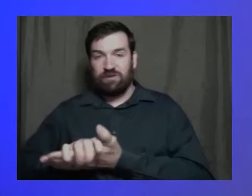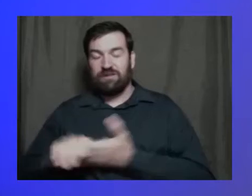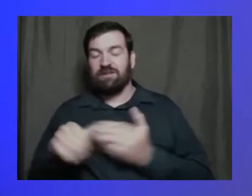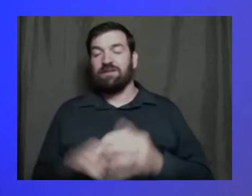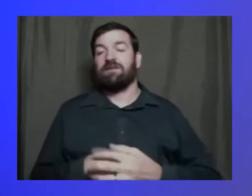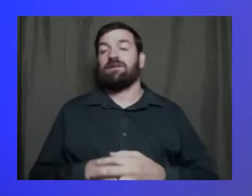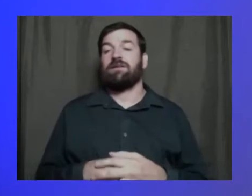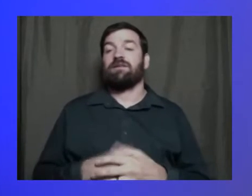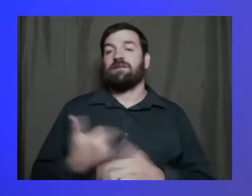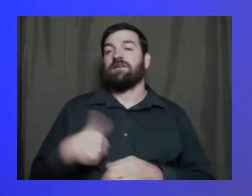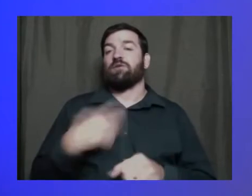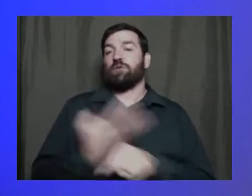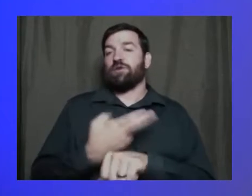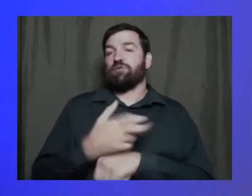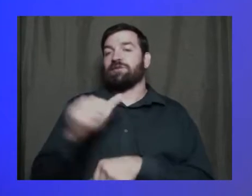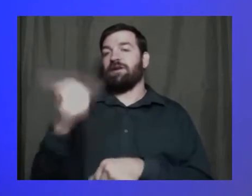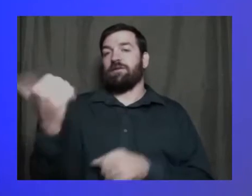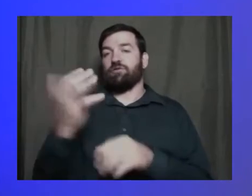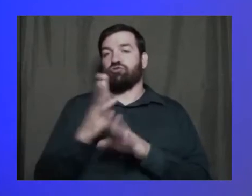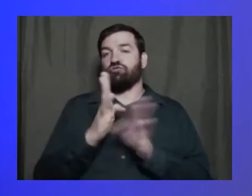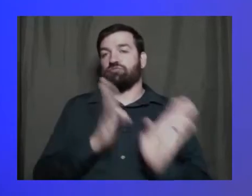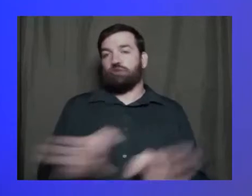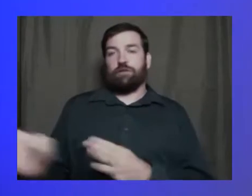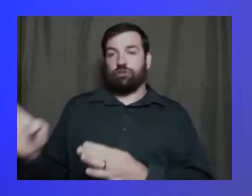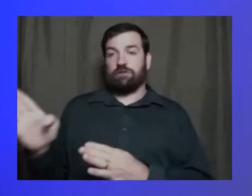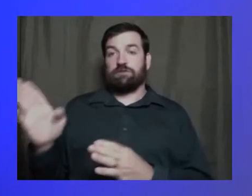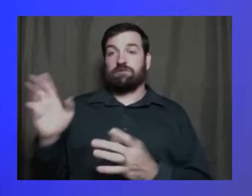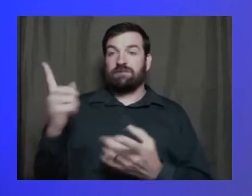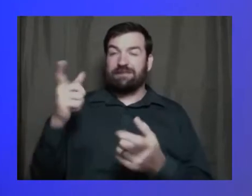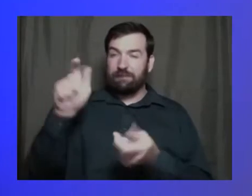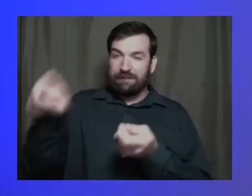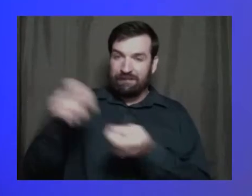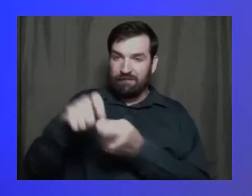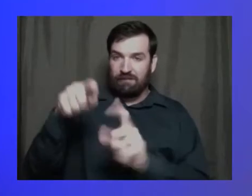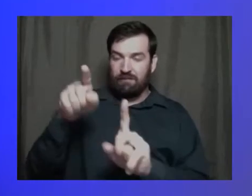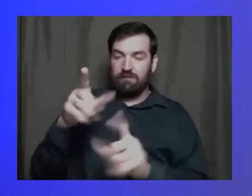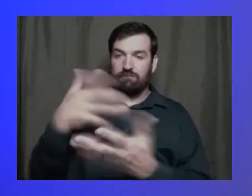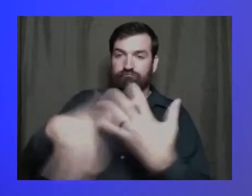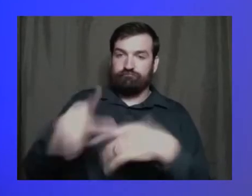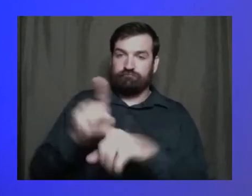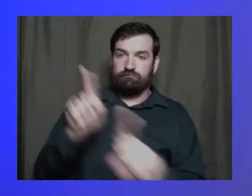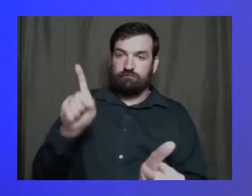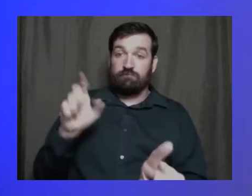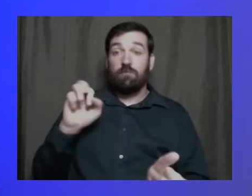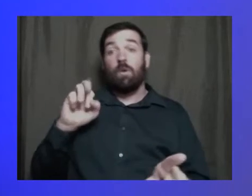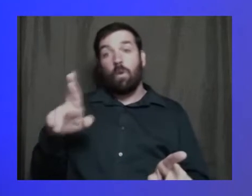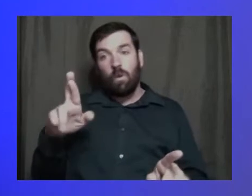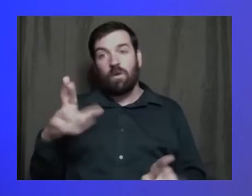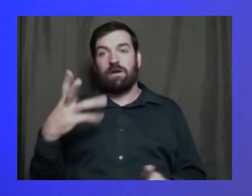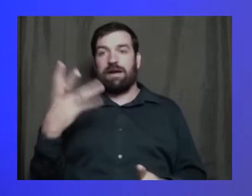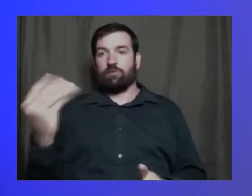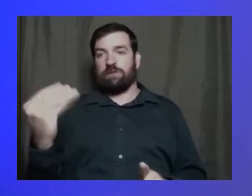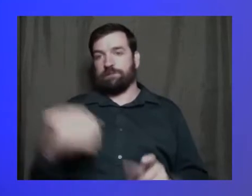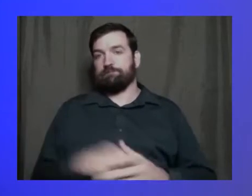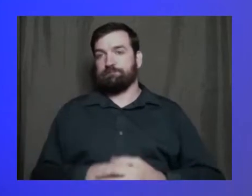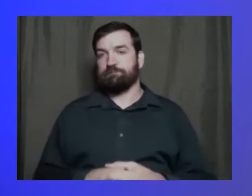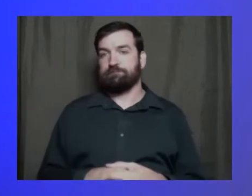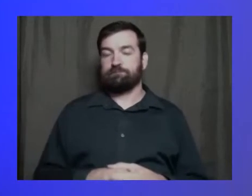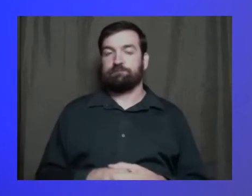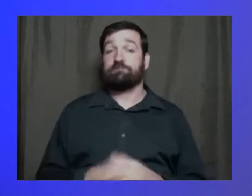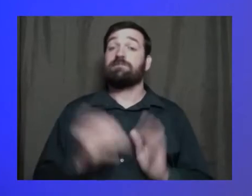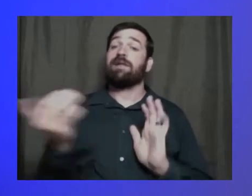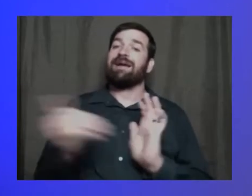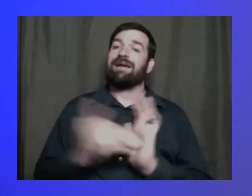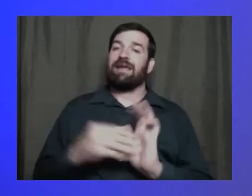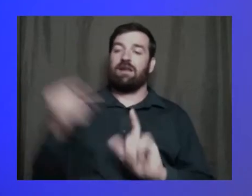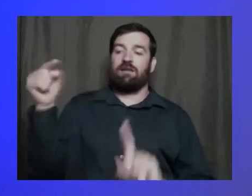other mitigation strategies. So in particular, distancing or taking activities outside. So again, it gets back to that layers